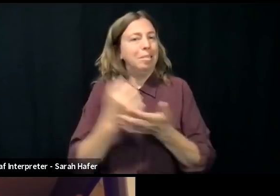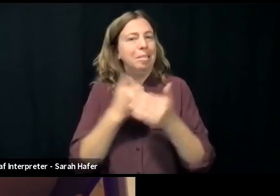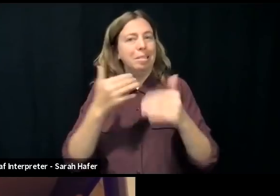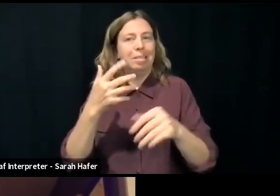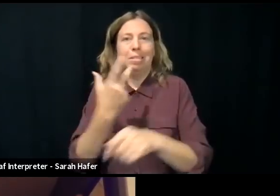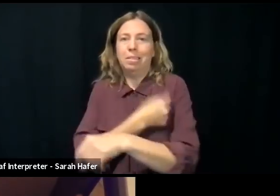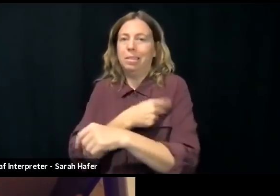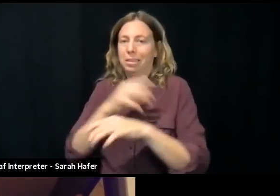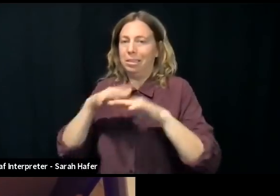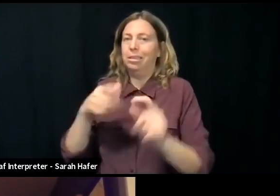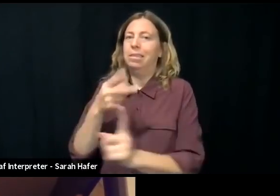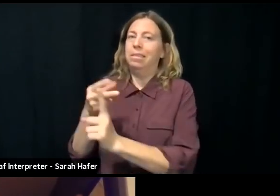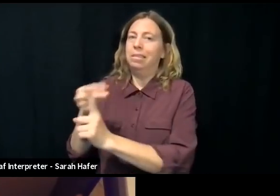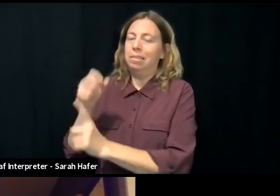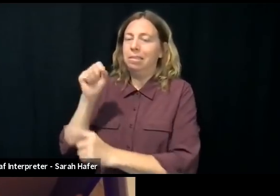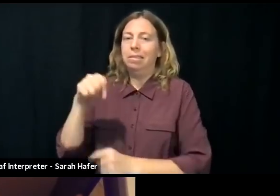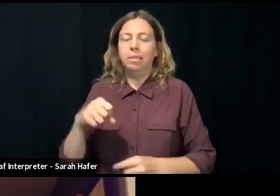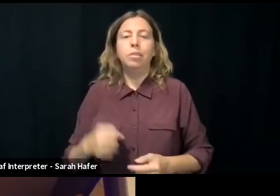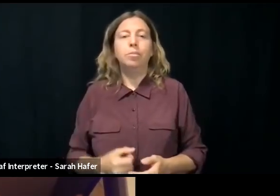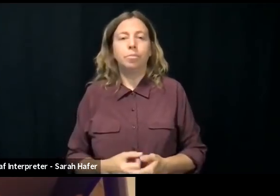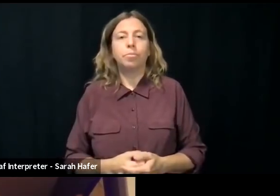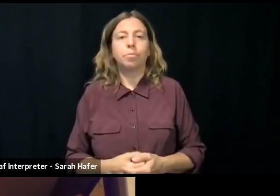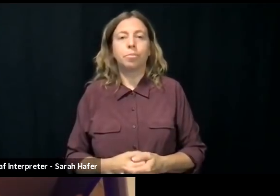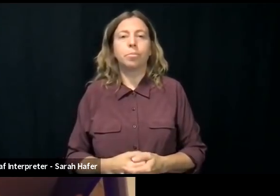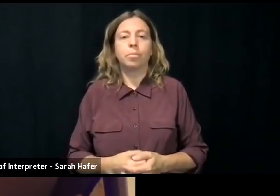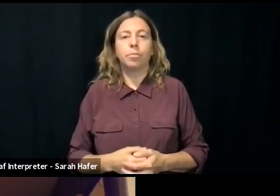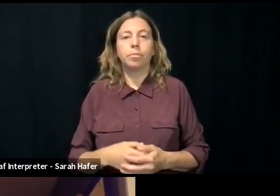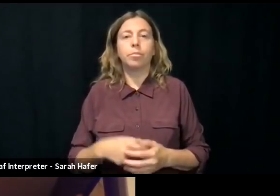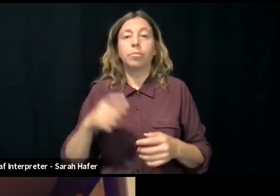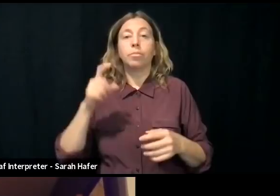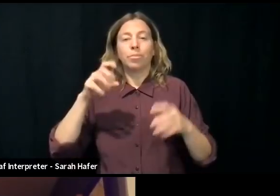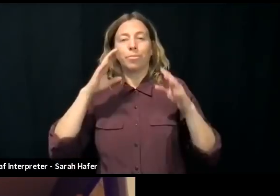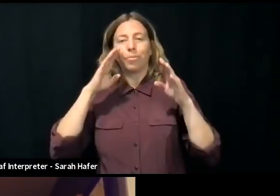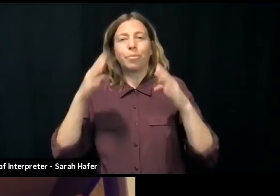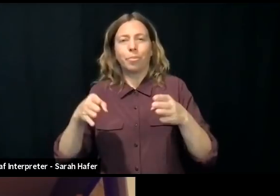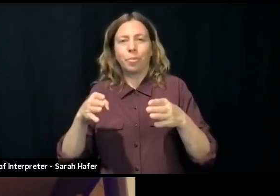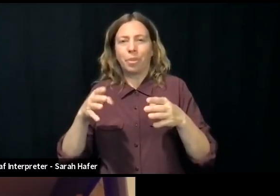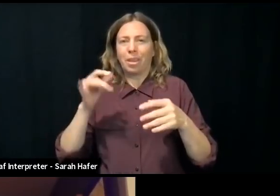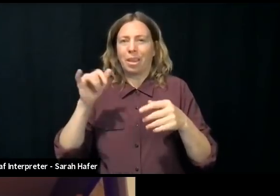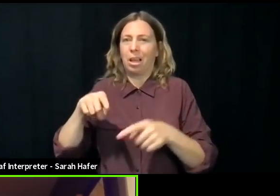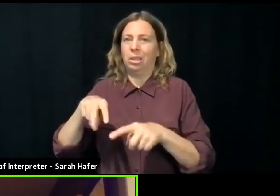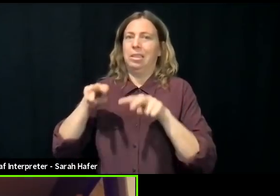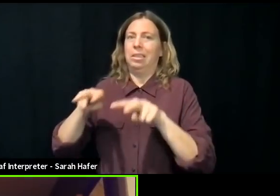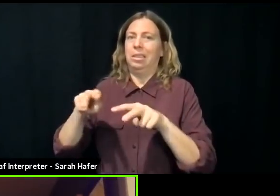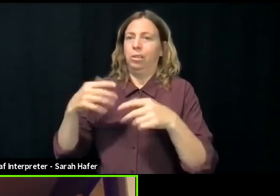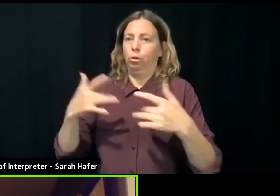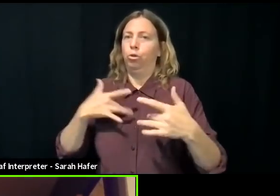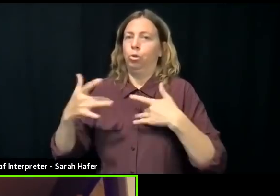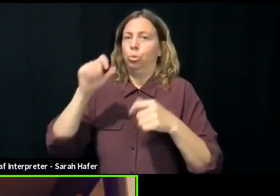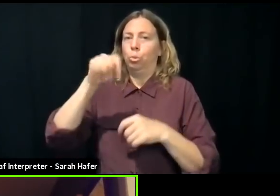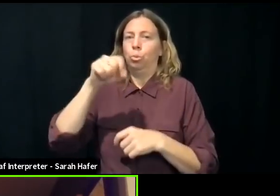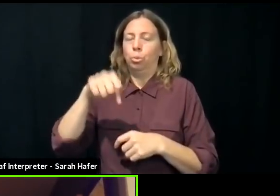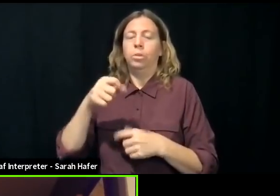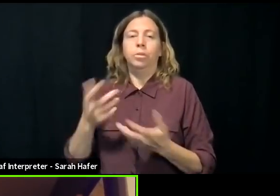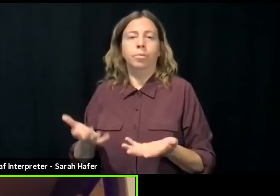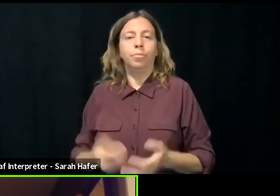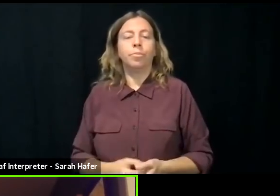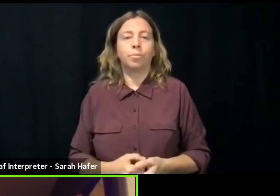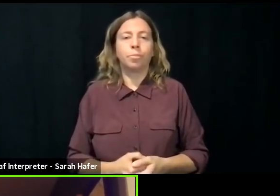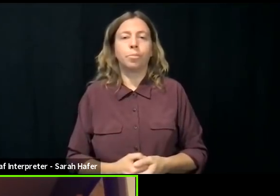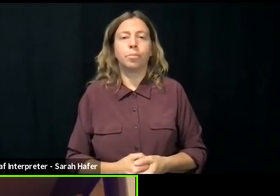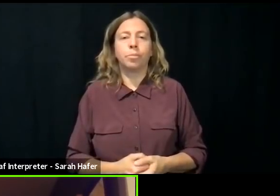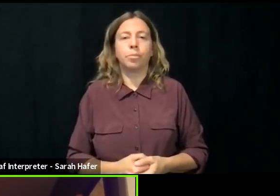I think this is a risk level we should be very, very aware of, and I'm glad you brought it up. And I think when we talk about COVID-19 in